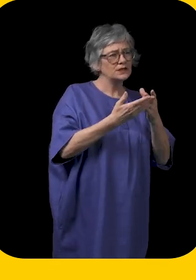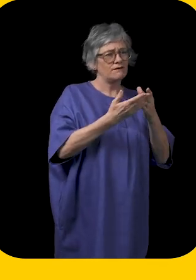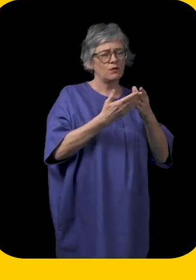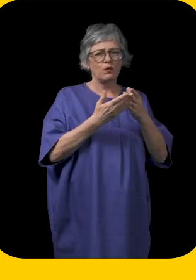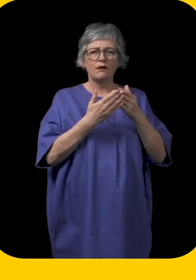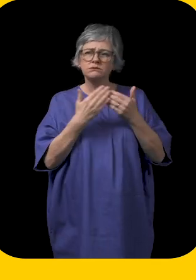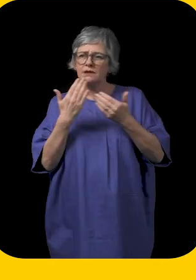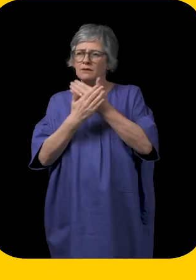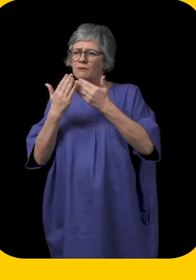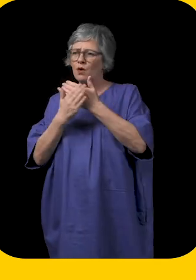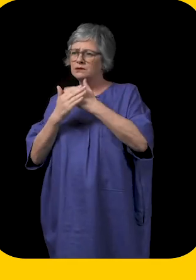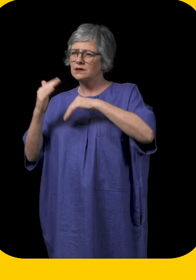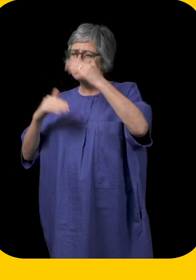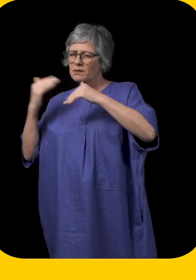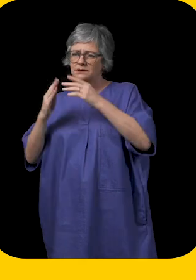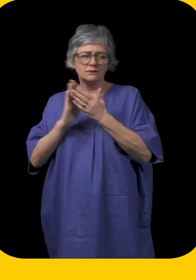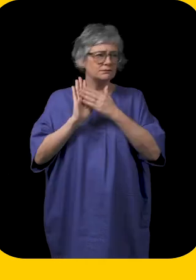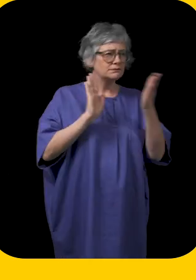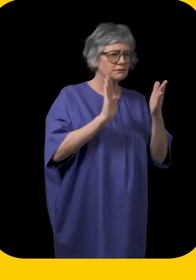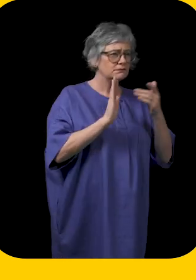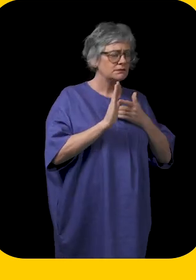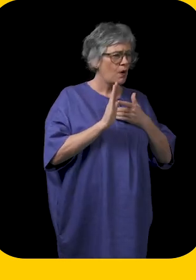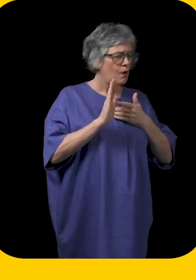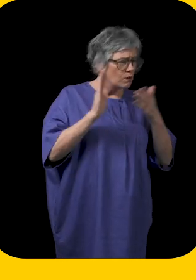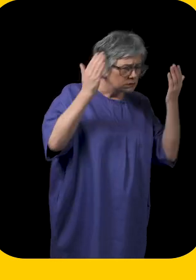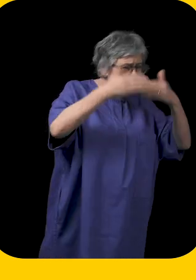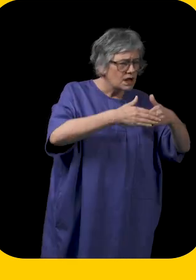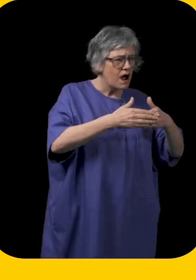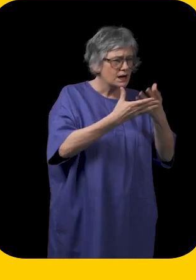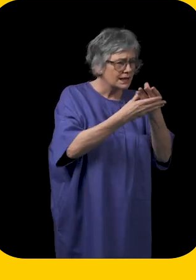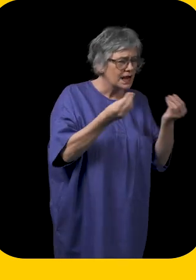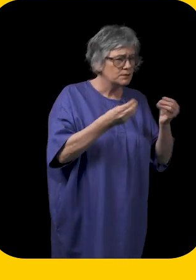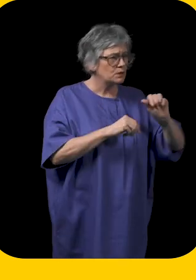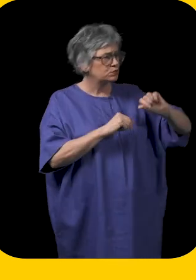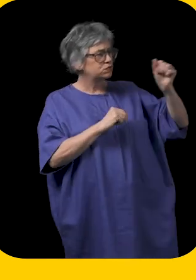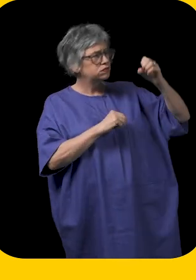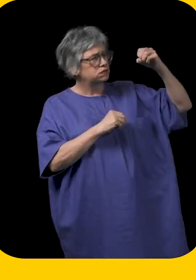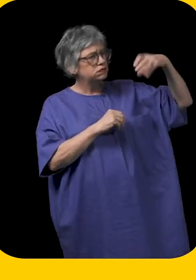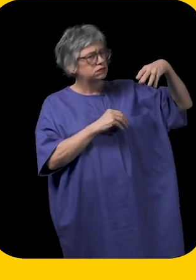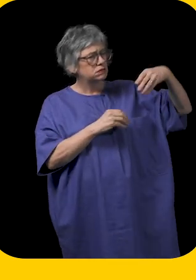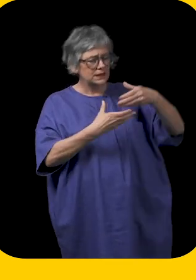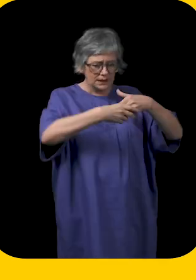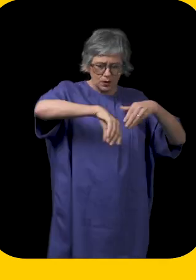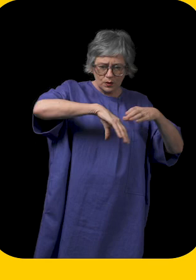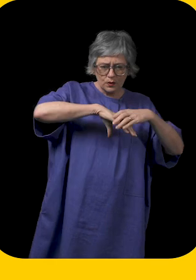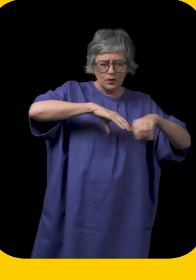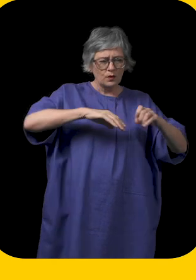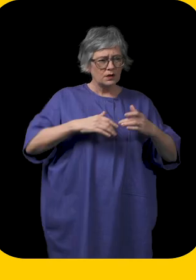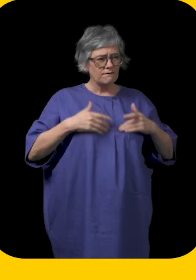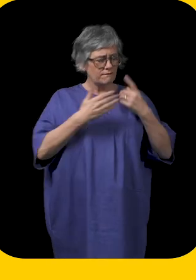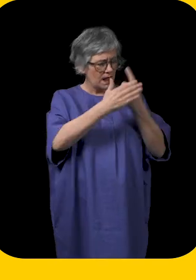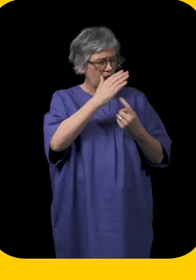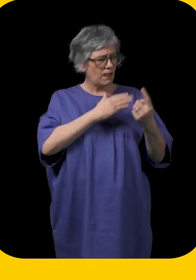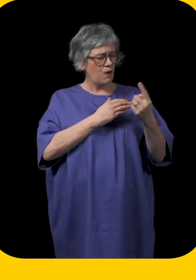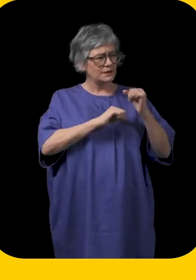own department was. She found the room dark and empty. She switched on the lights, took off her shoes, and felt eerily